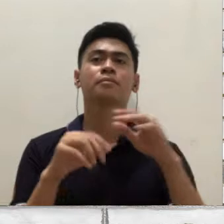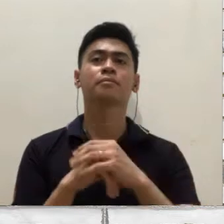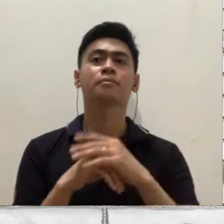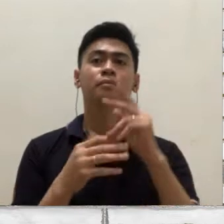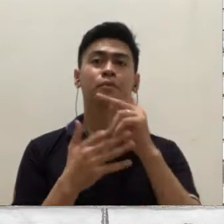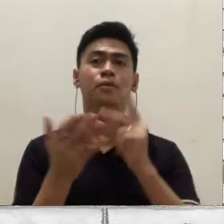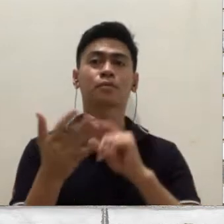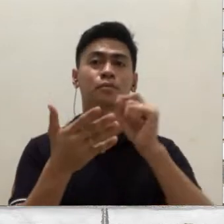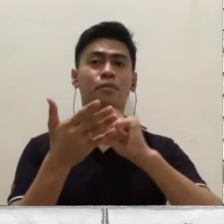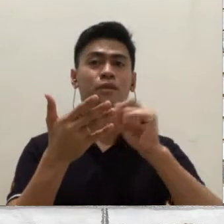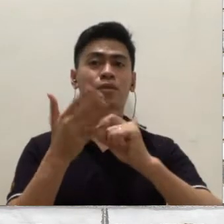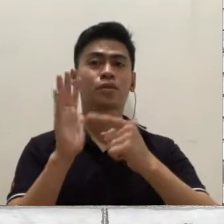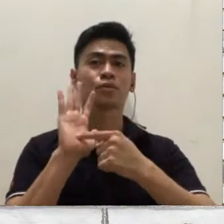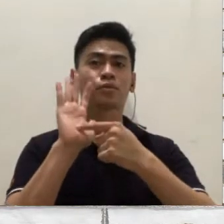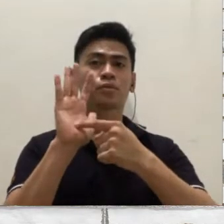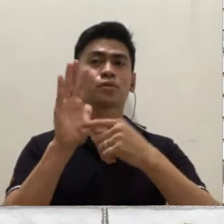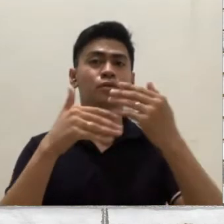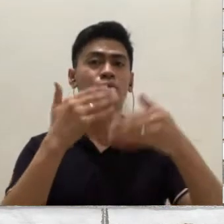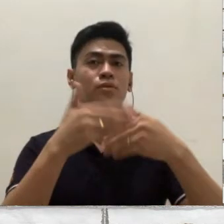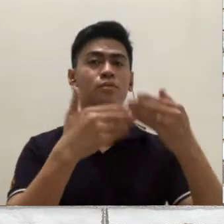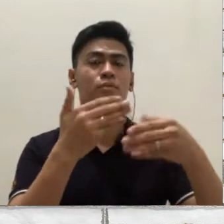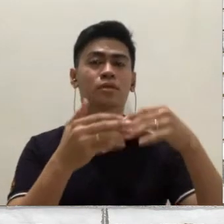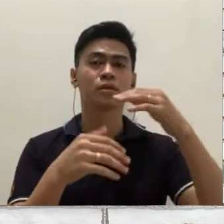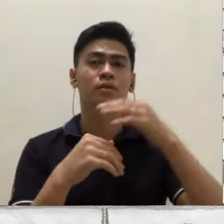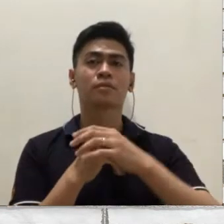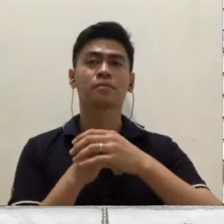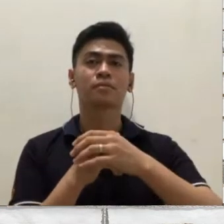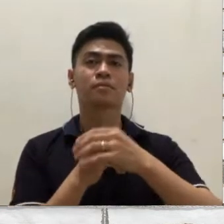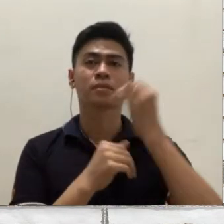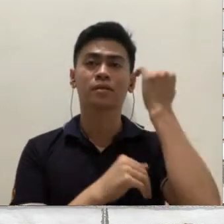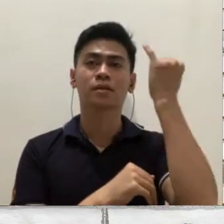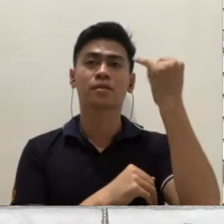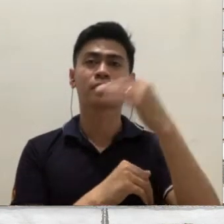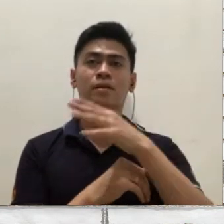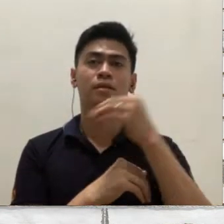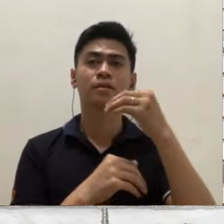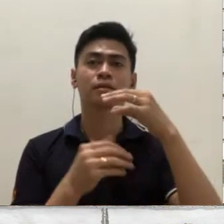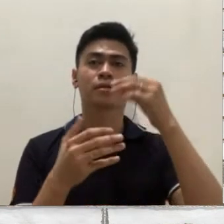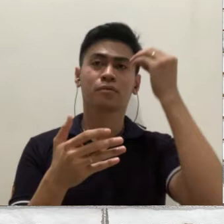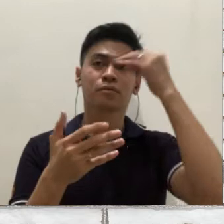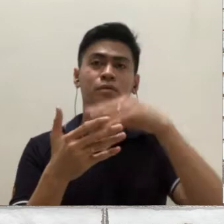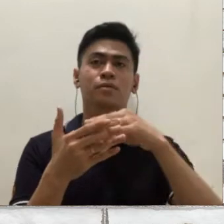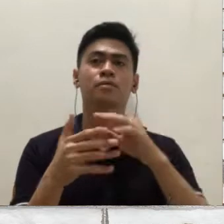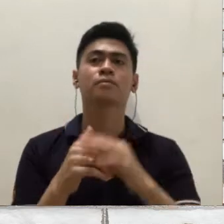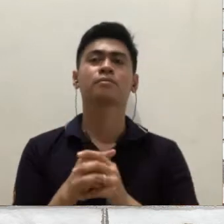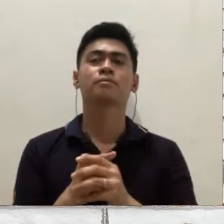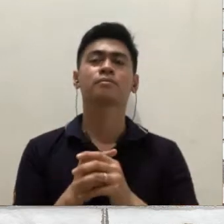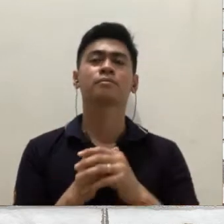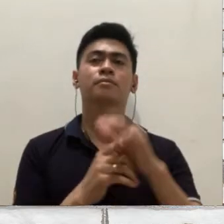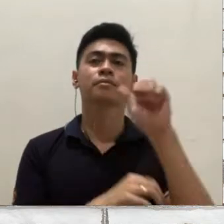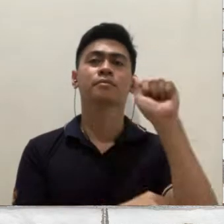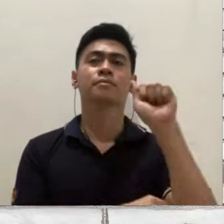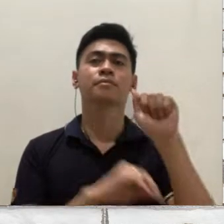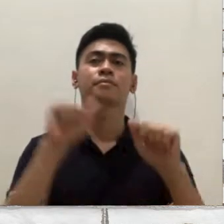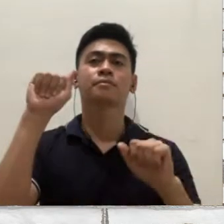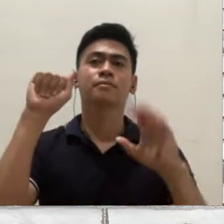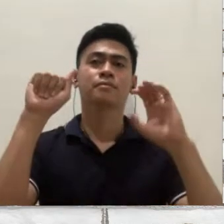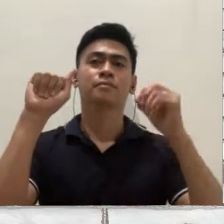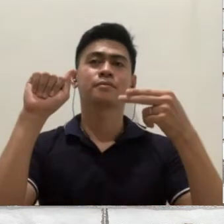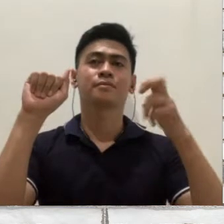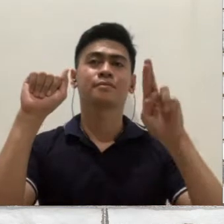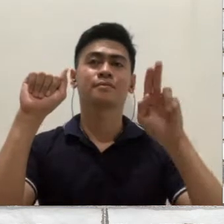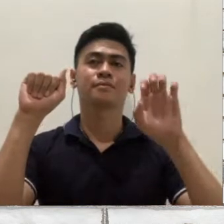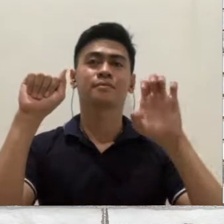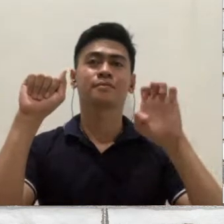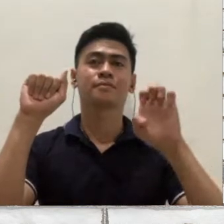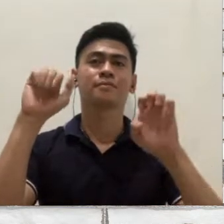C. Transitional devices. Number 3. This element of writing shows a sequence of ideas